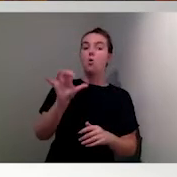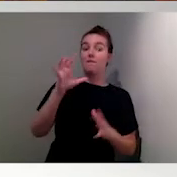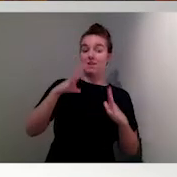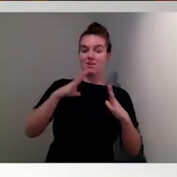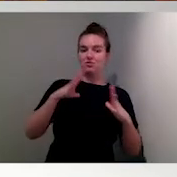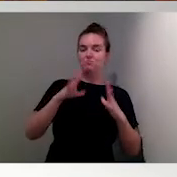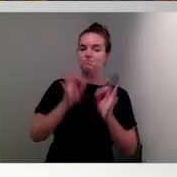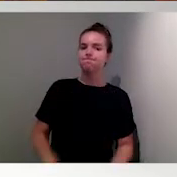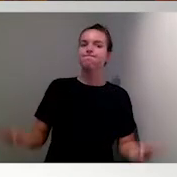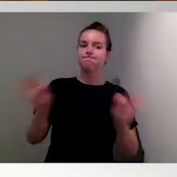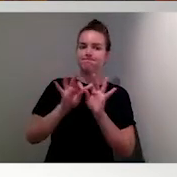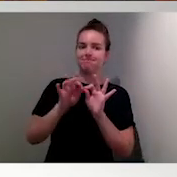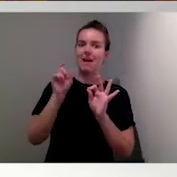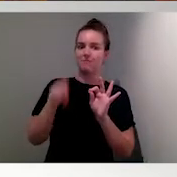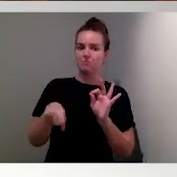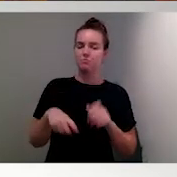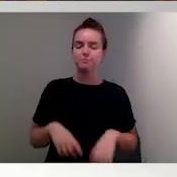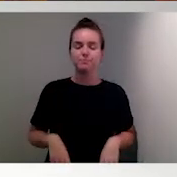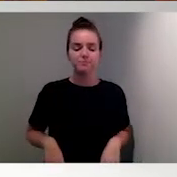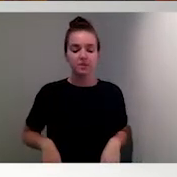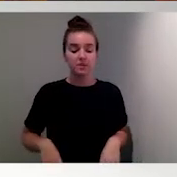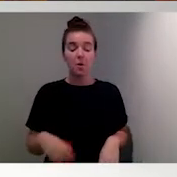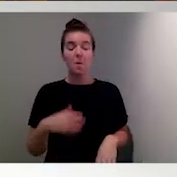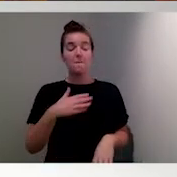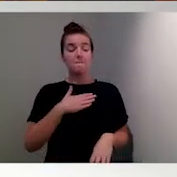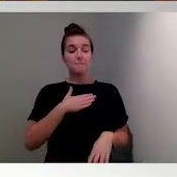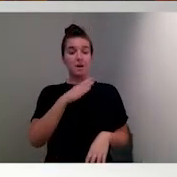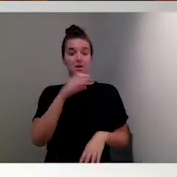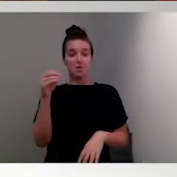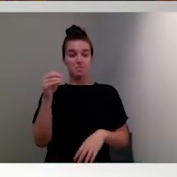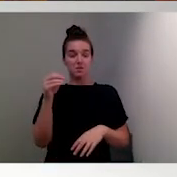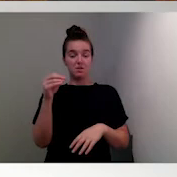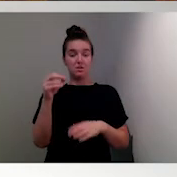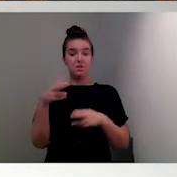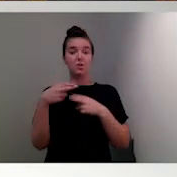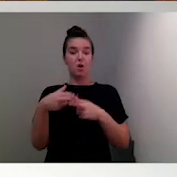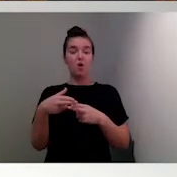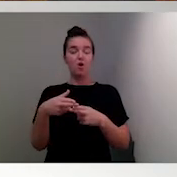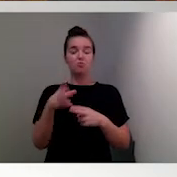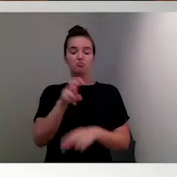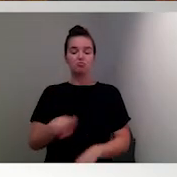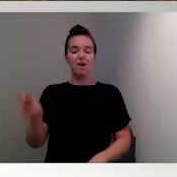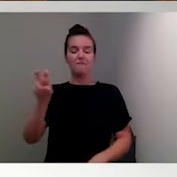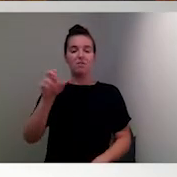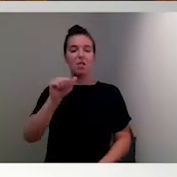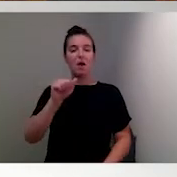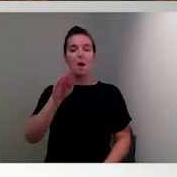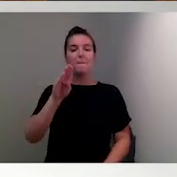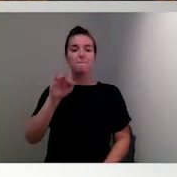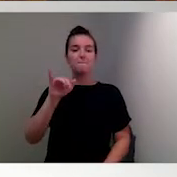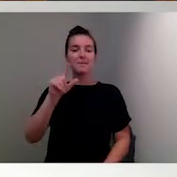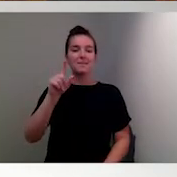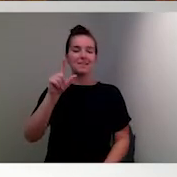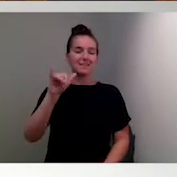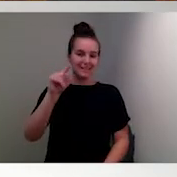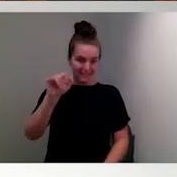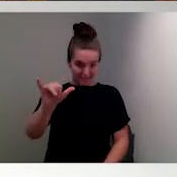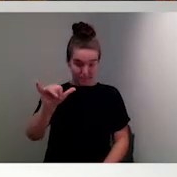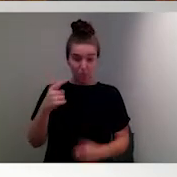Travelability, and we work to improve tourism boards,